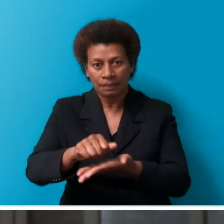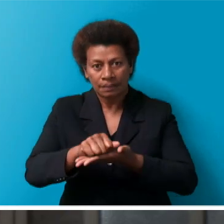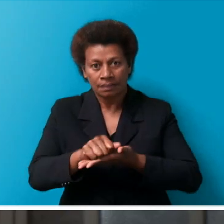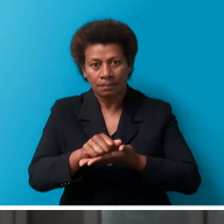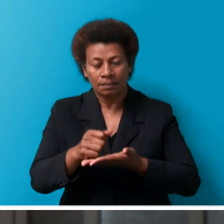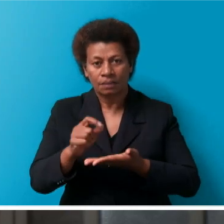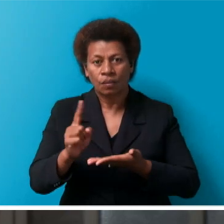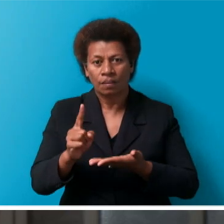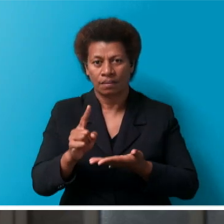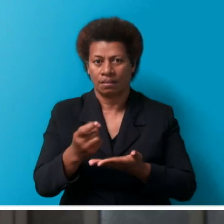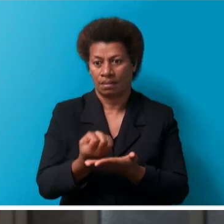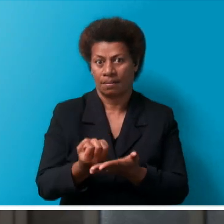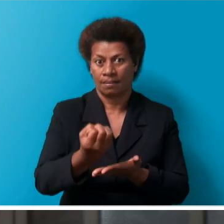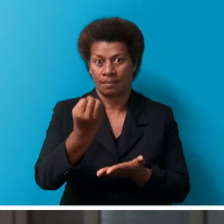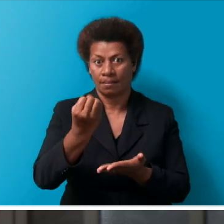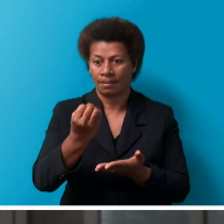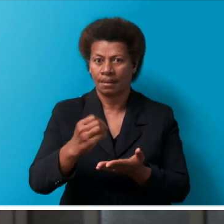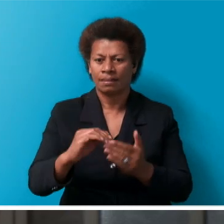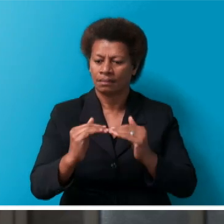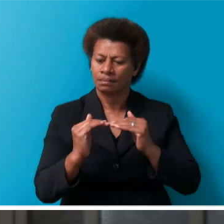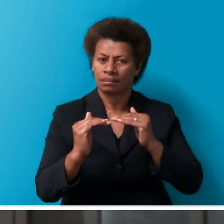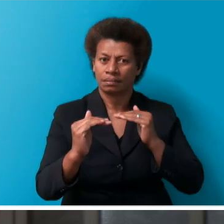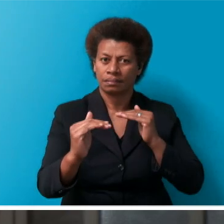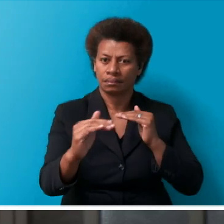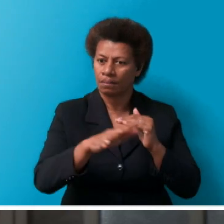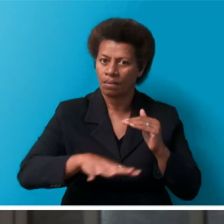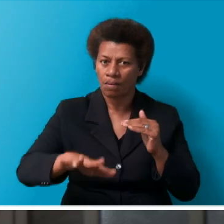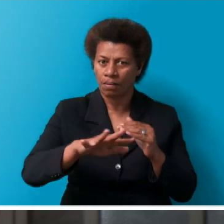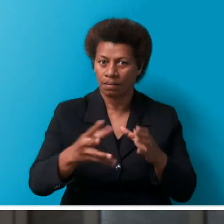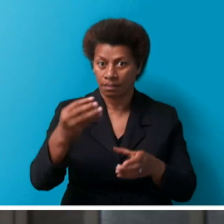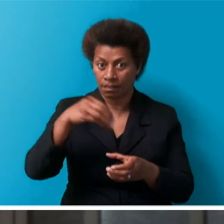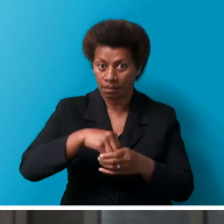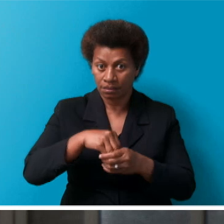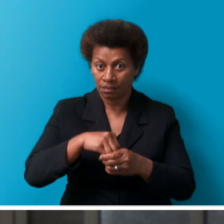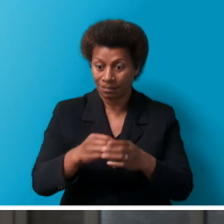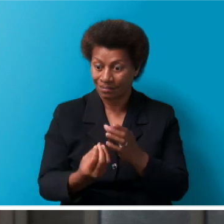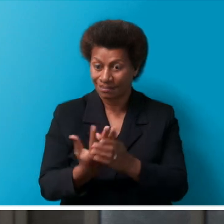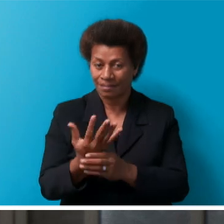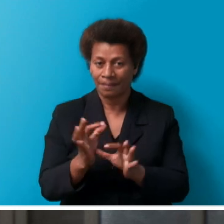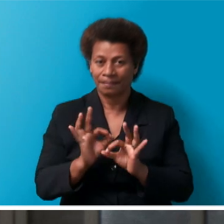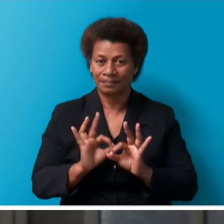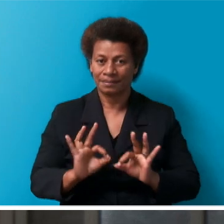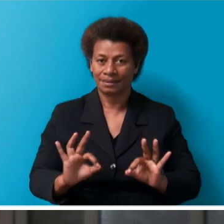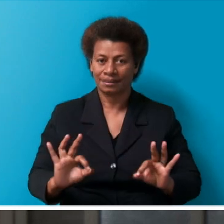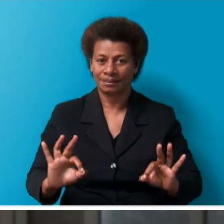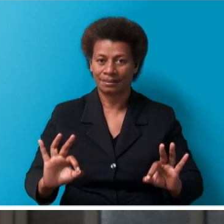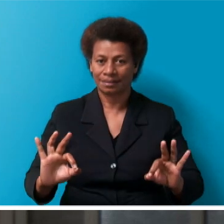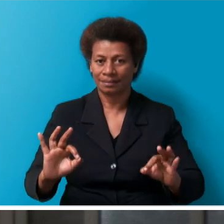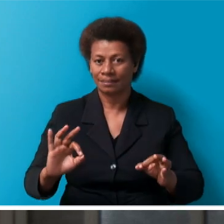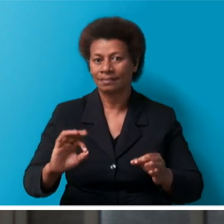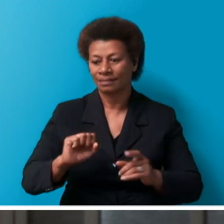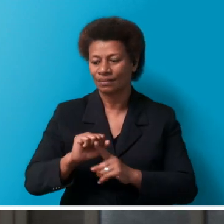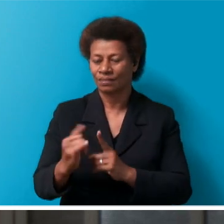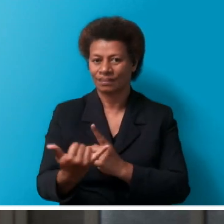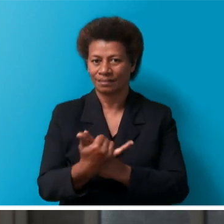and sustainable development across all aspects, from inclusive growth to peaceful societies. In April this year, Fiji will